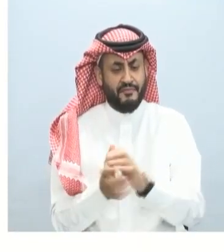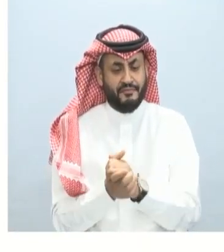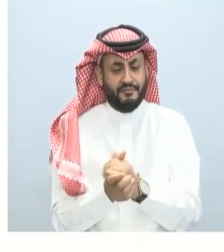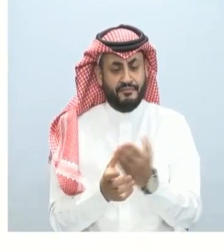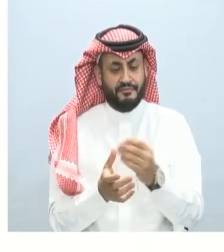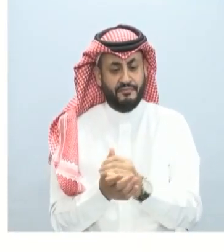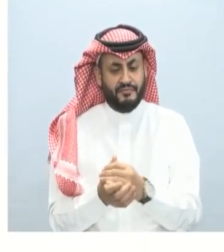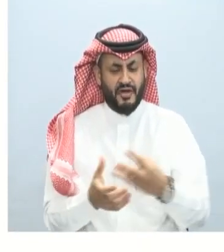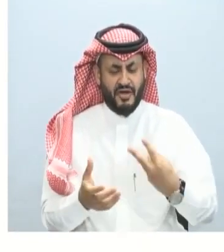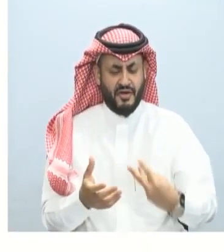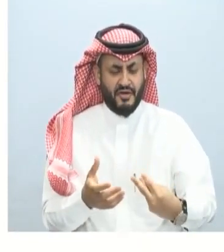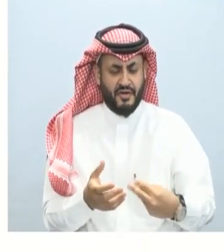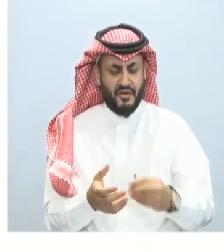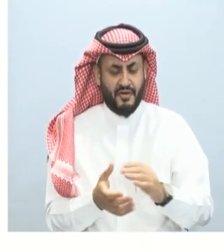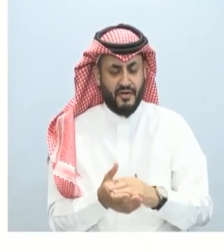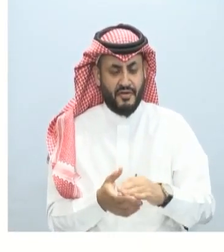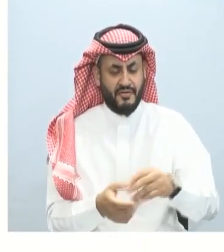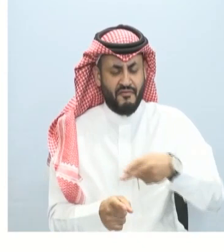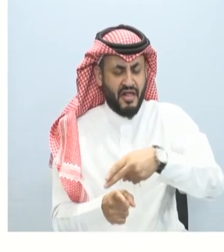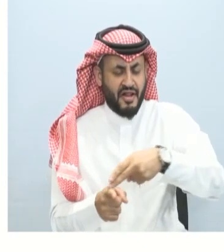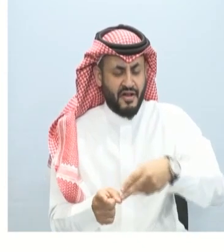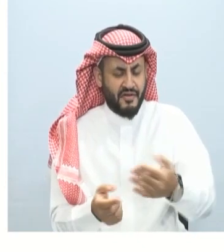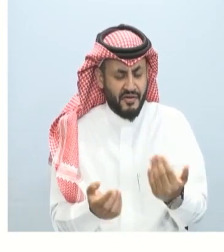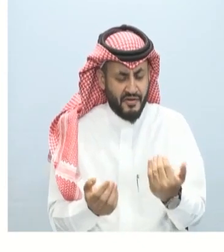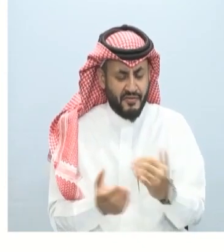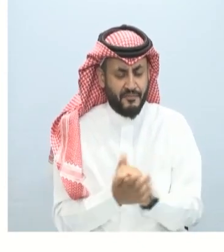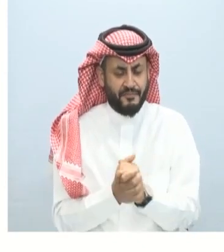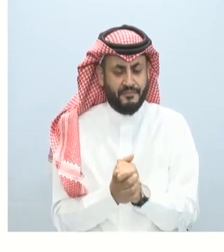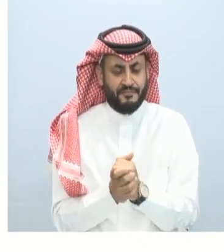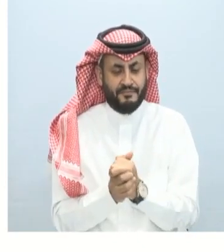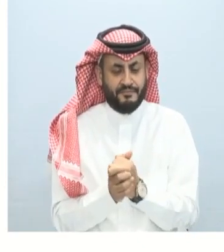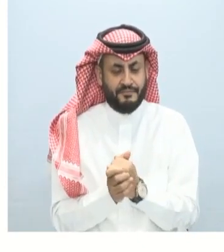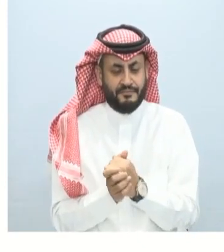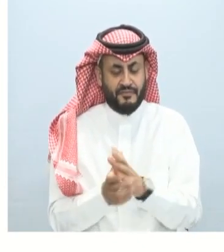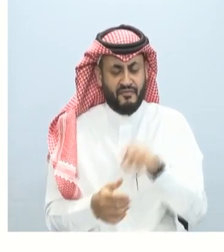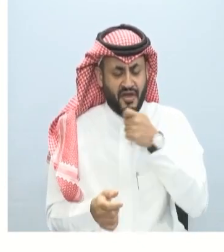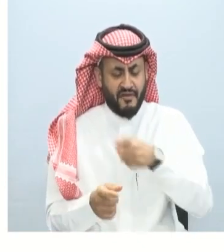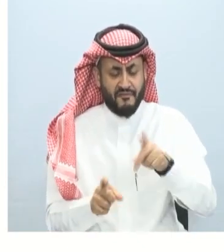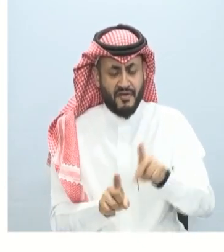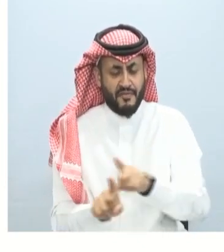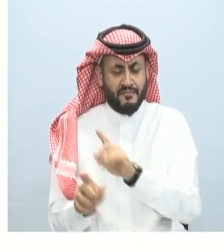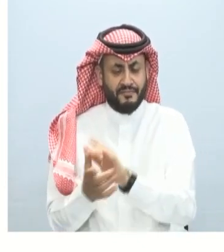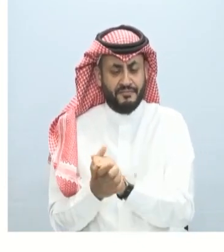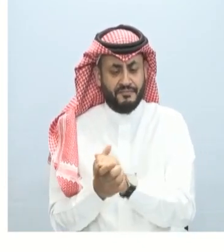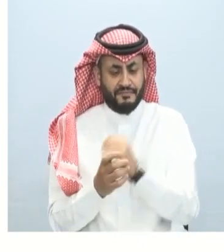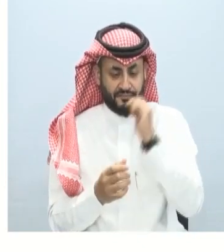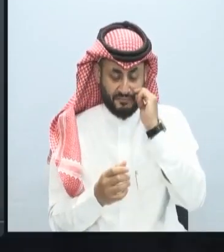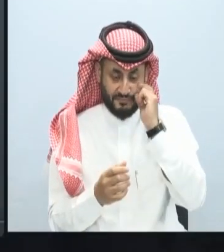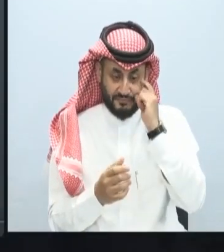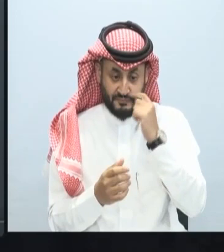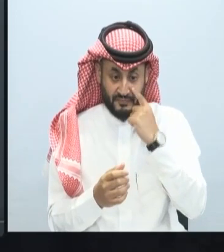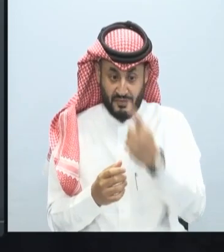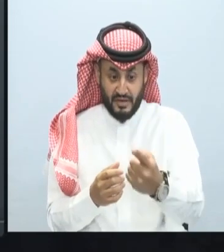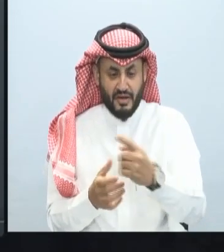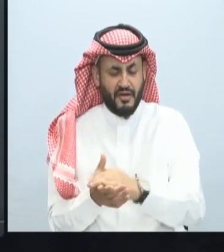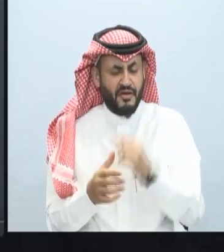They wait for their prey to come to them. Blank predators chase their prey. Now here you are going to focus on